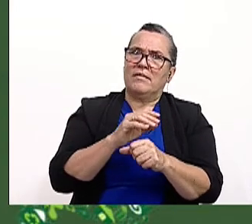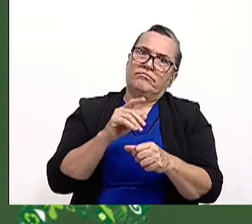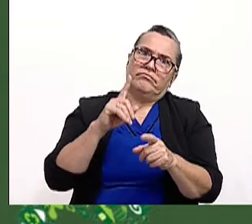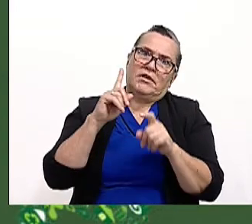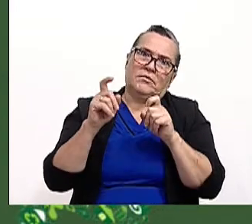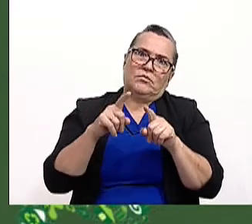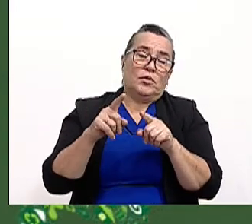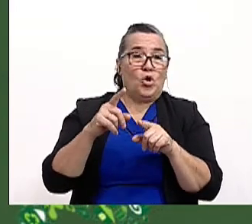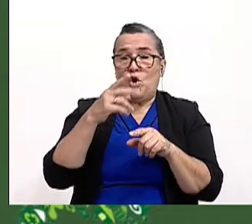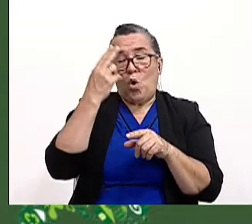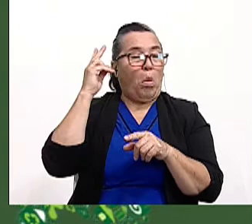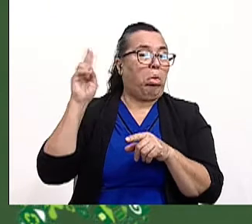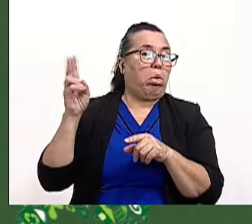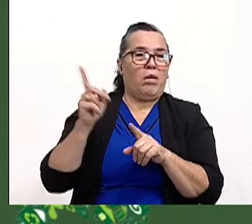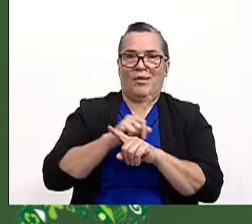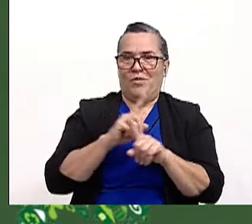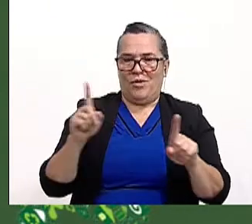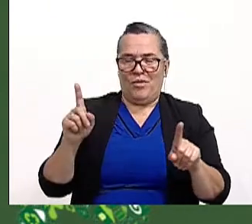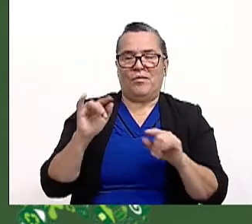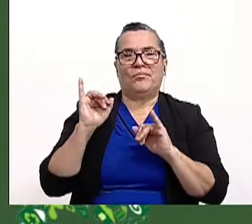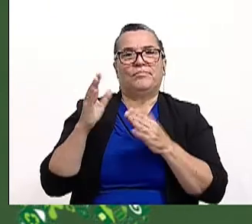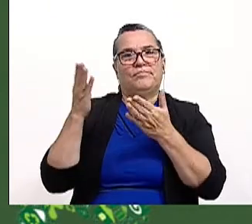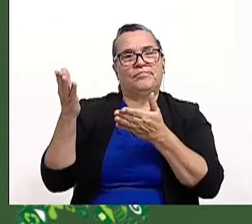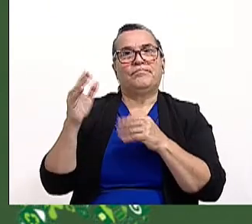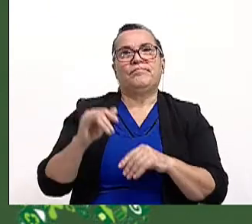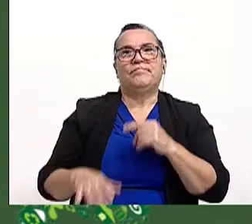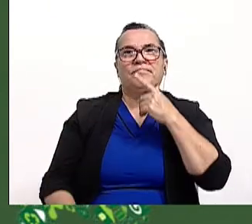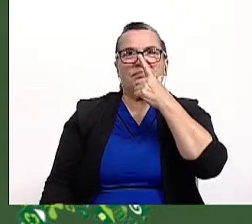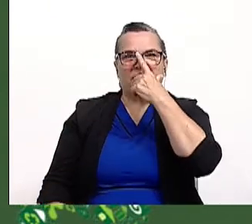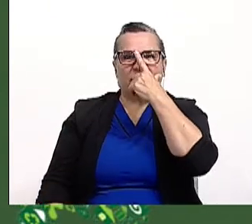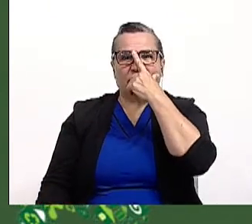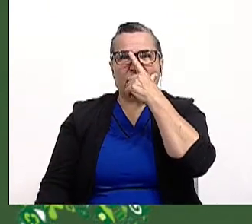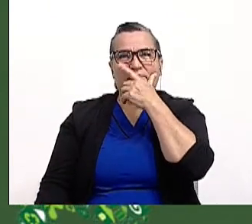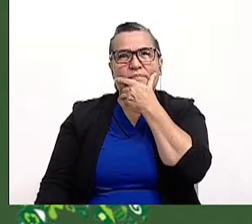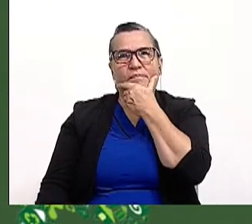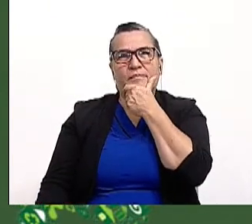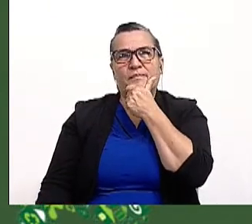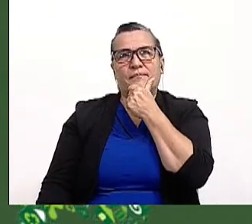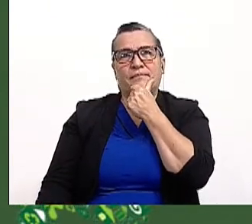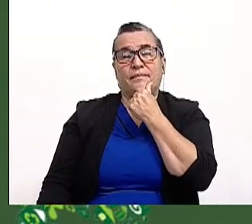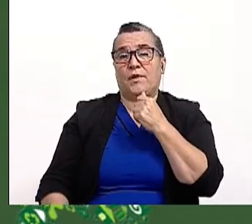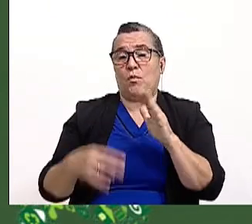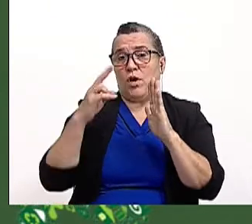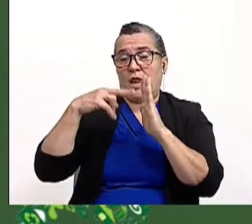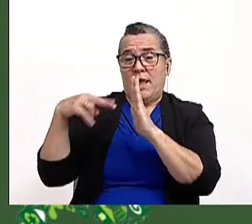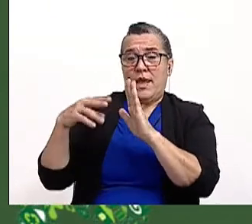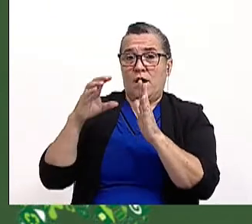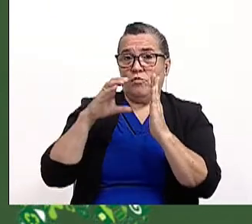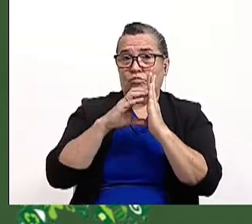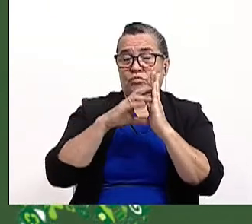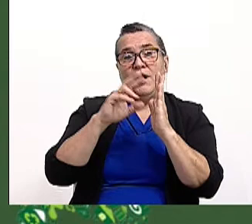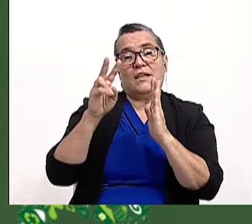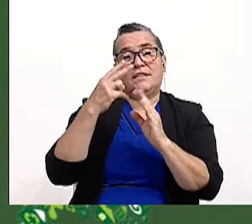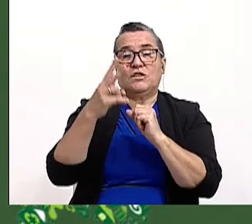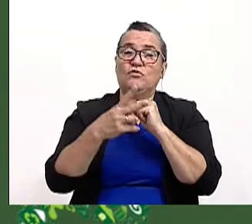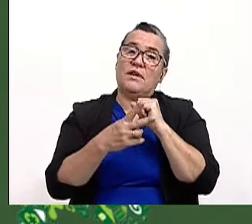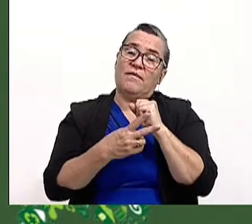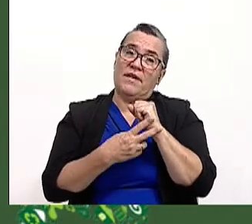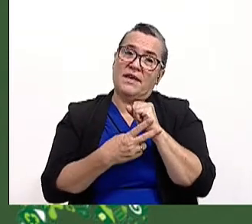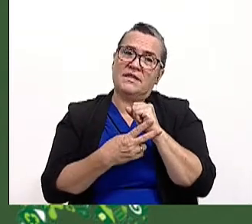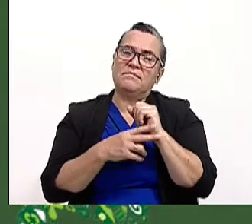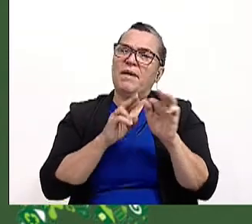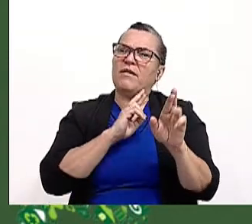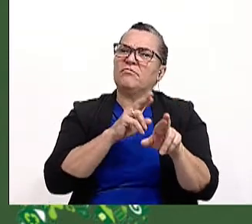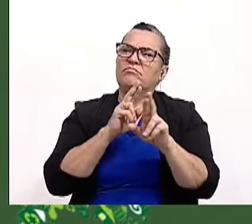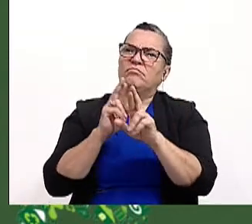Don't ignore it. So now let's see the task. Number 2, we're going to read the tests for the second time to answer